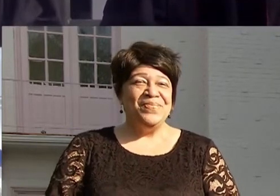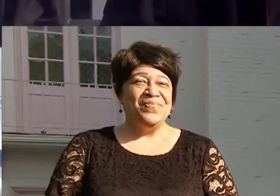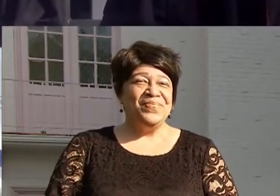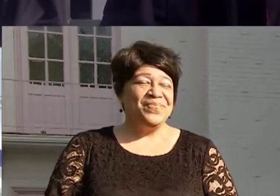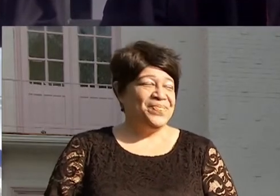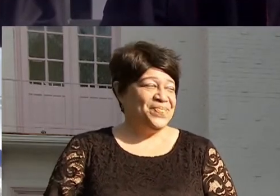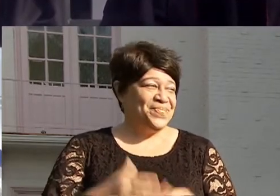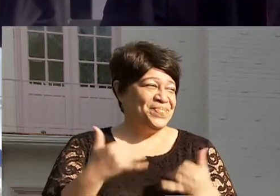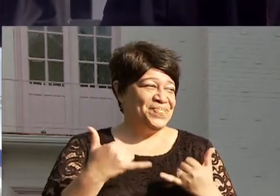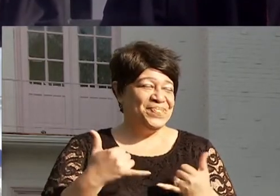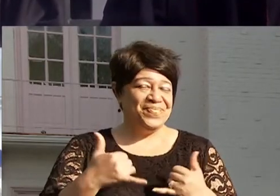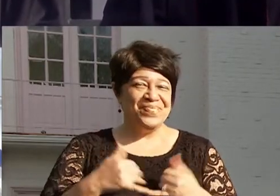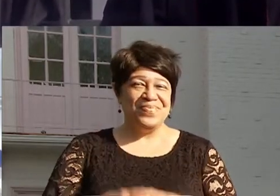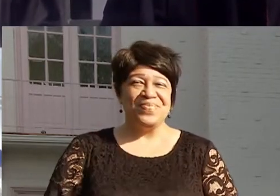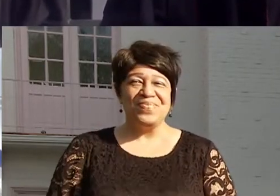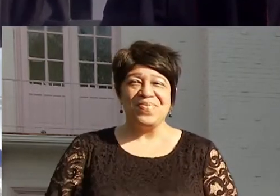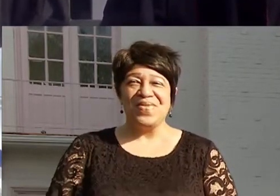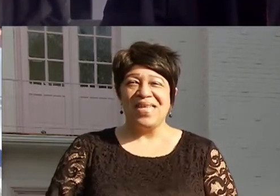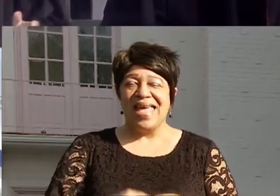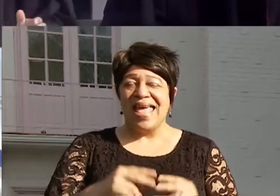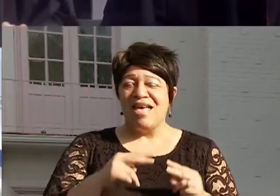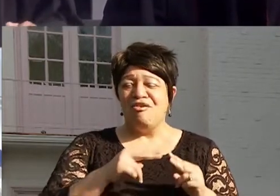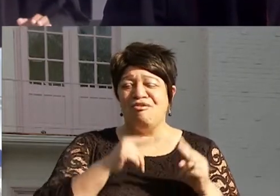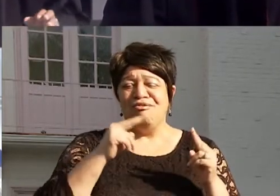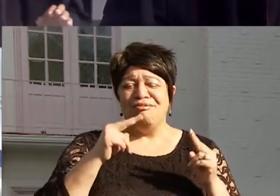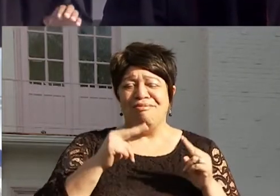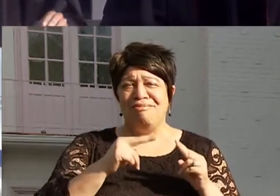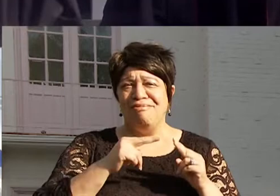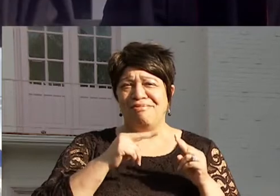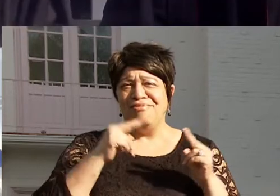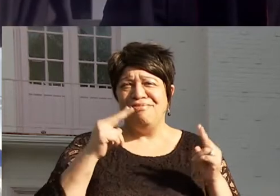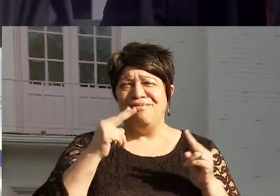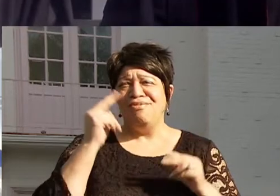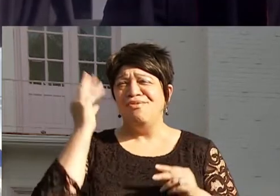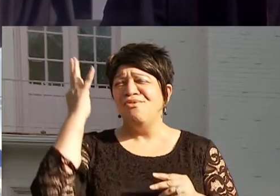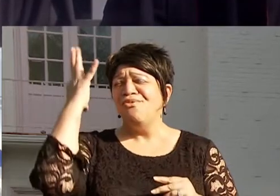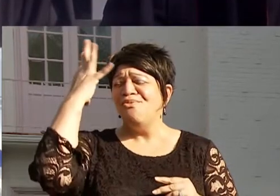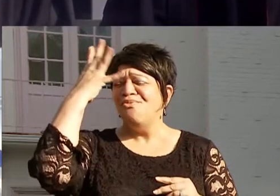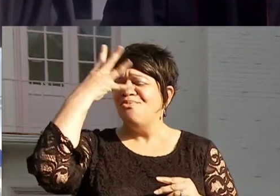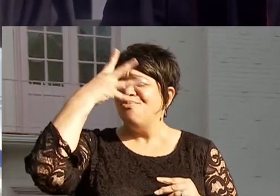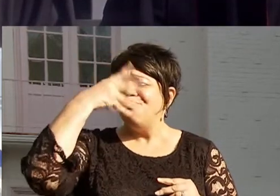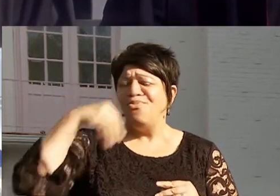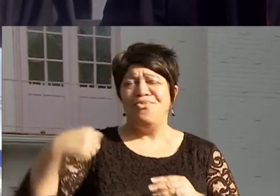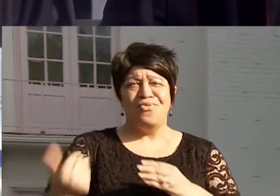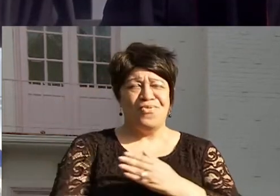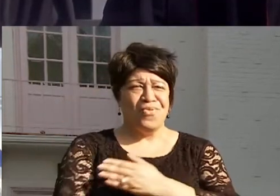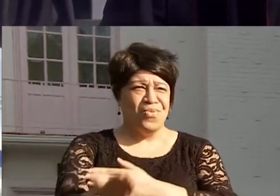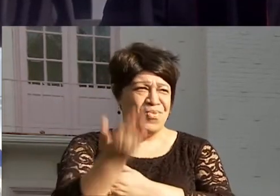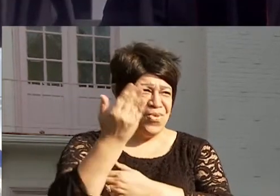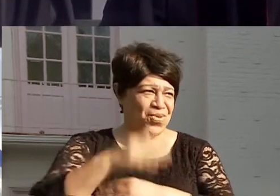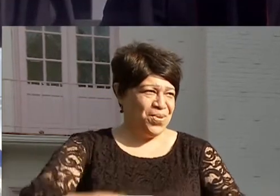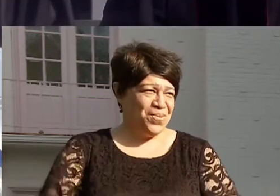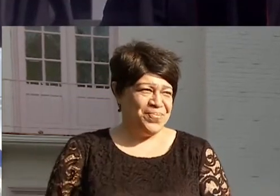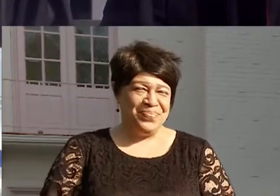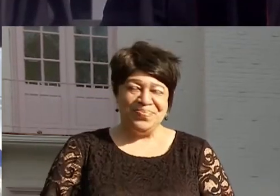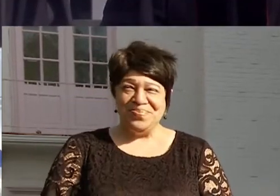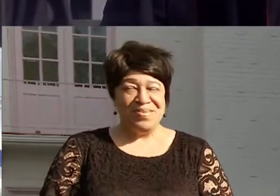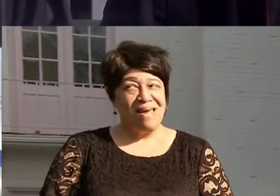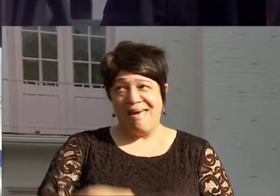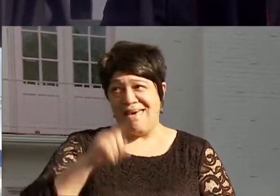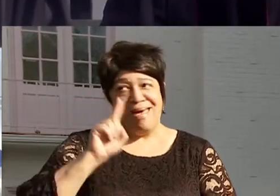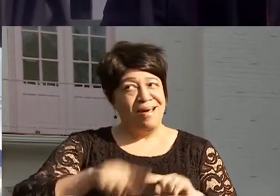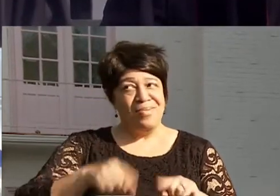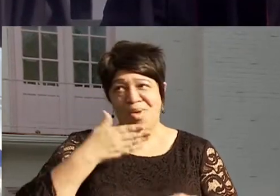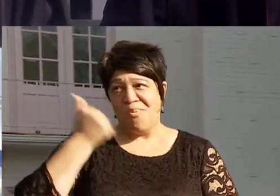This is a very, very beautiful morning. I don't think it could have been more beautiful